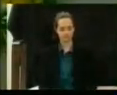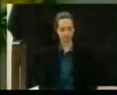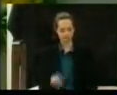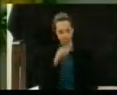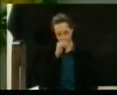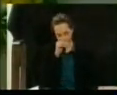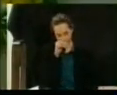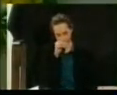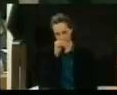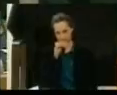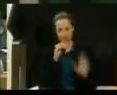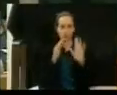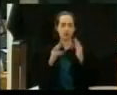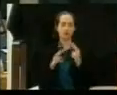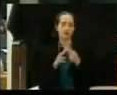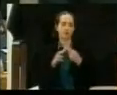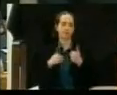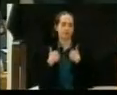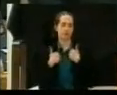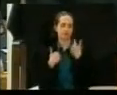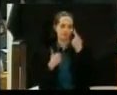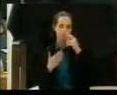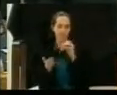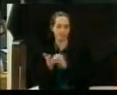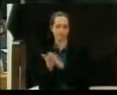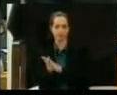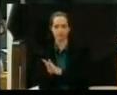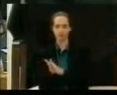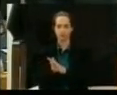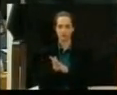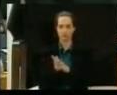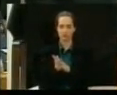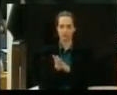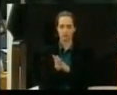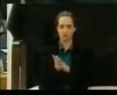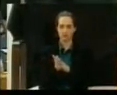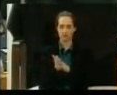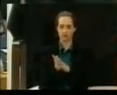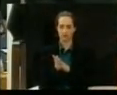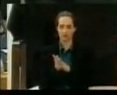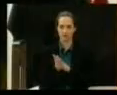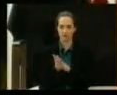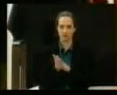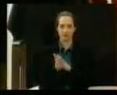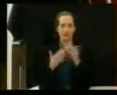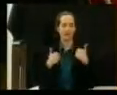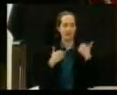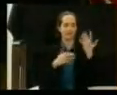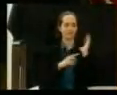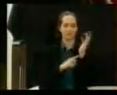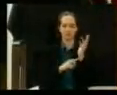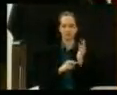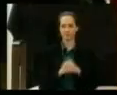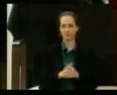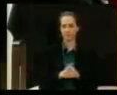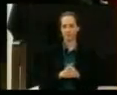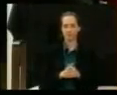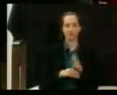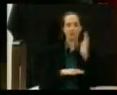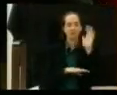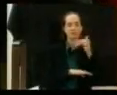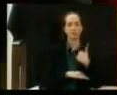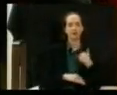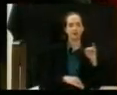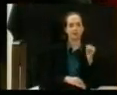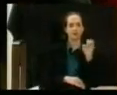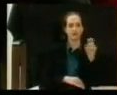You'll give your name and address for the record, please. It's 444. You have up to 5 minutes. Good afternoon. My name is Jenny